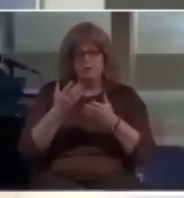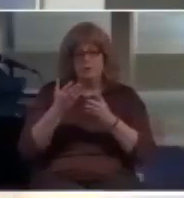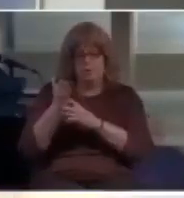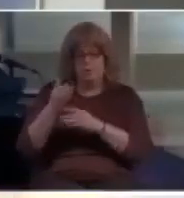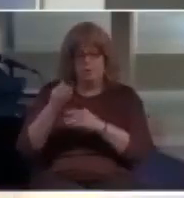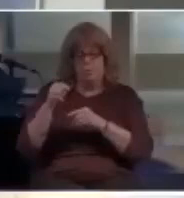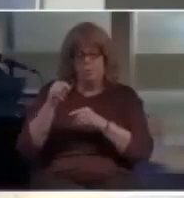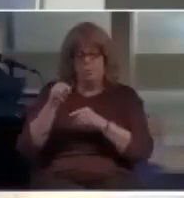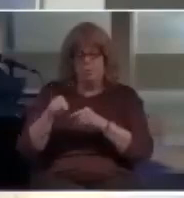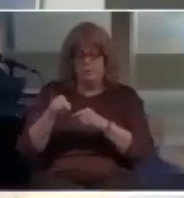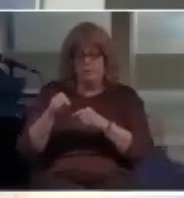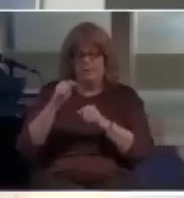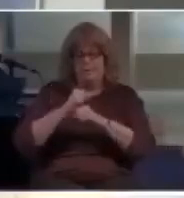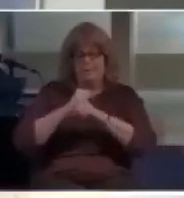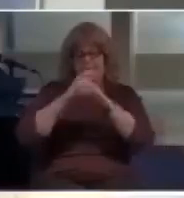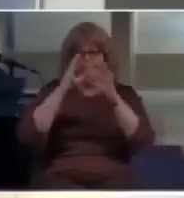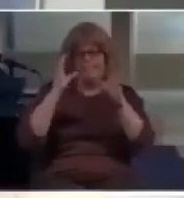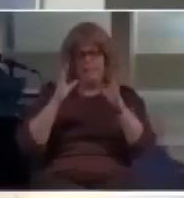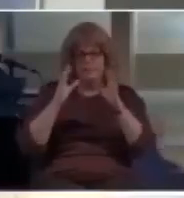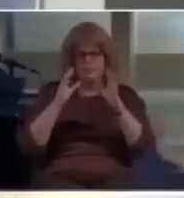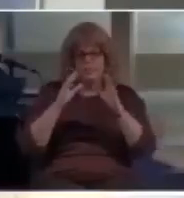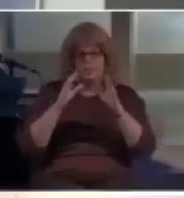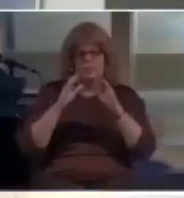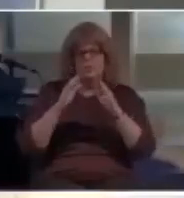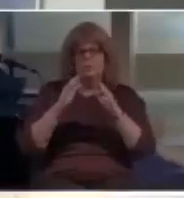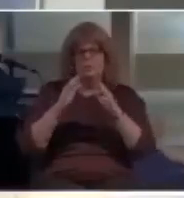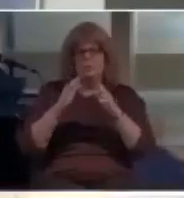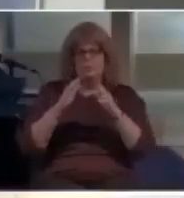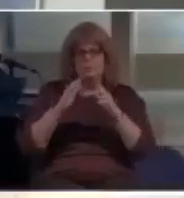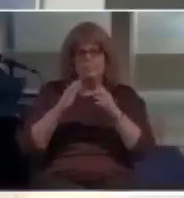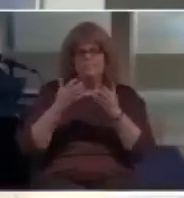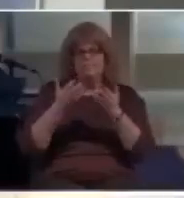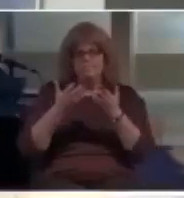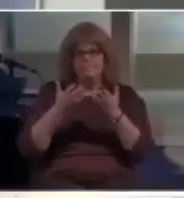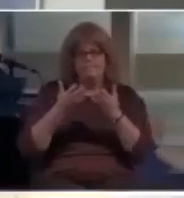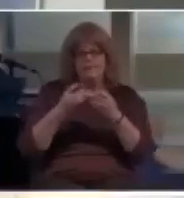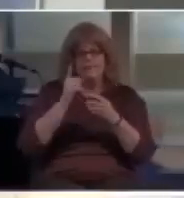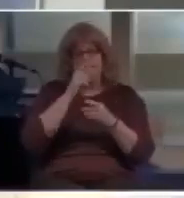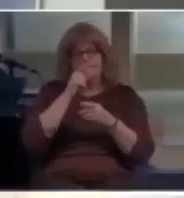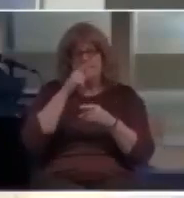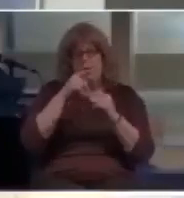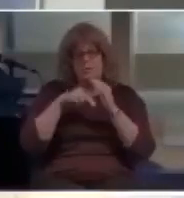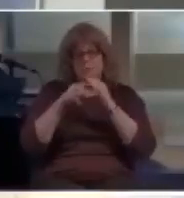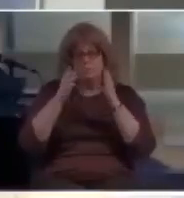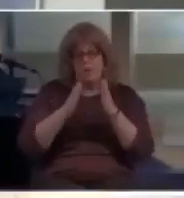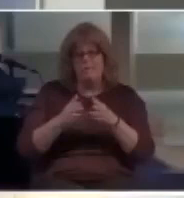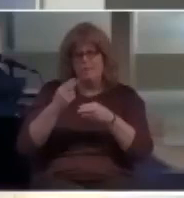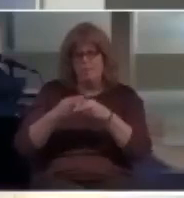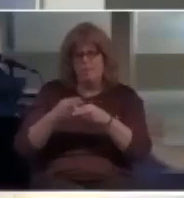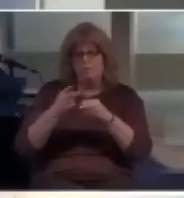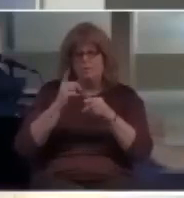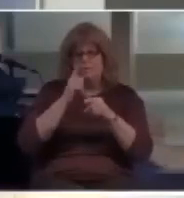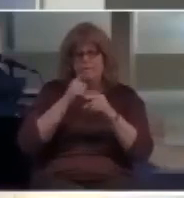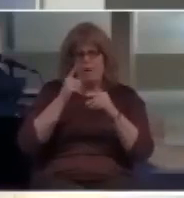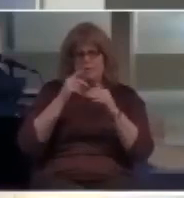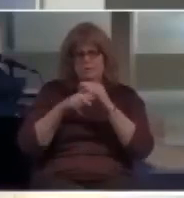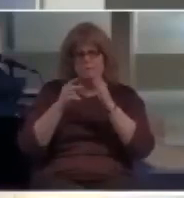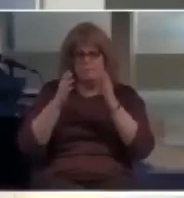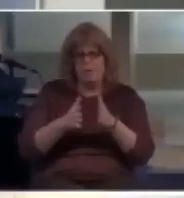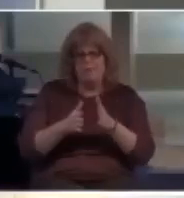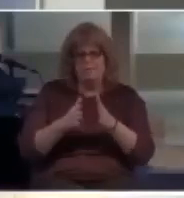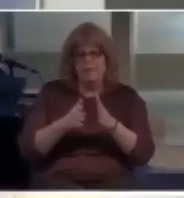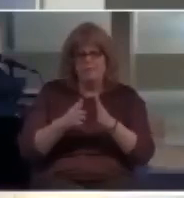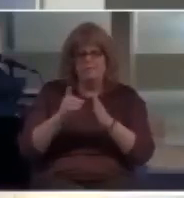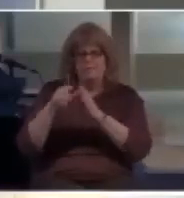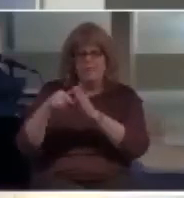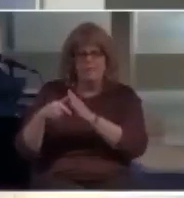this, is that there's a picture here of us of a complete... This is the false prophet. That's what he's called in the text, later